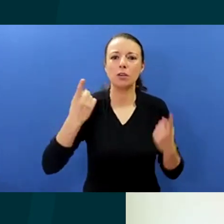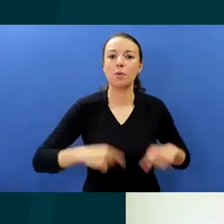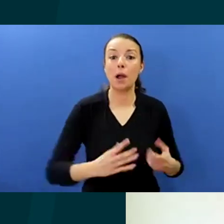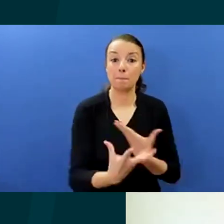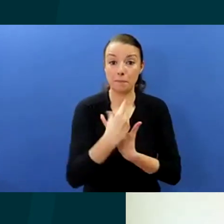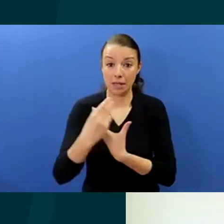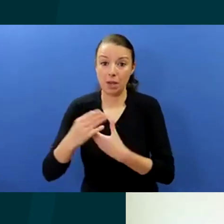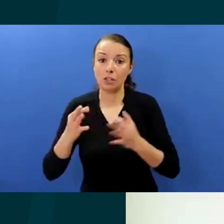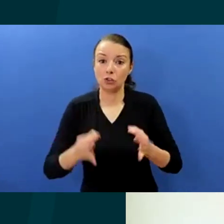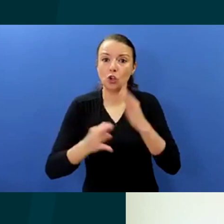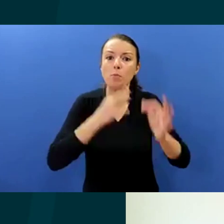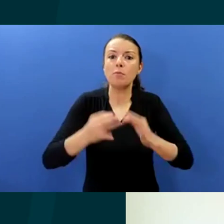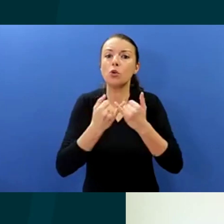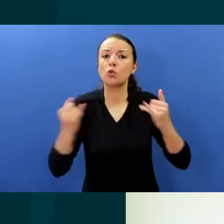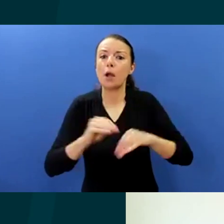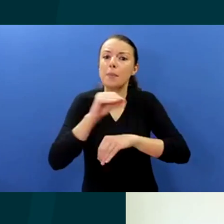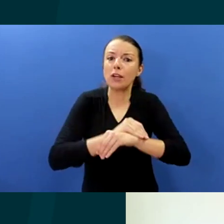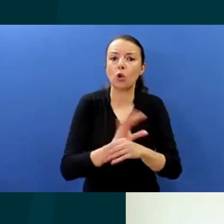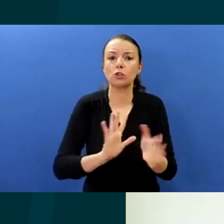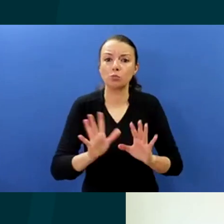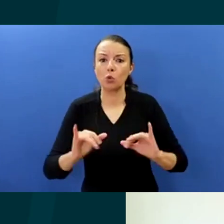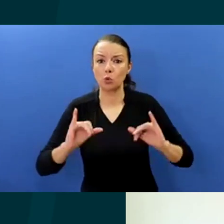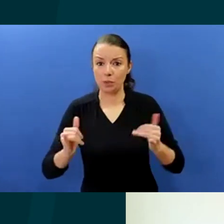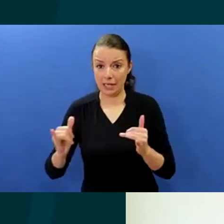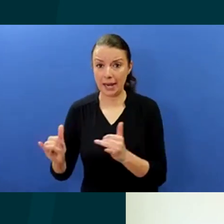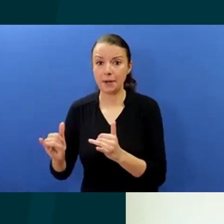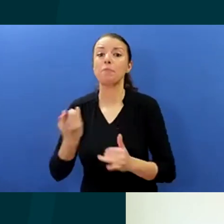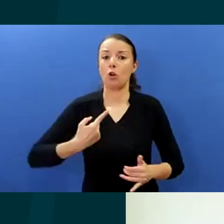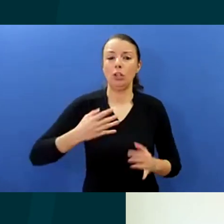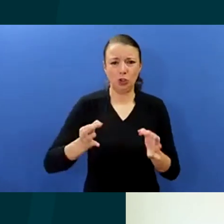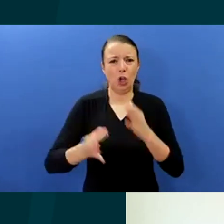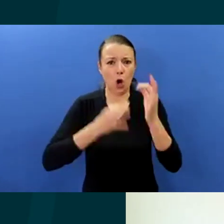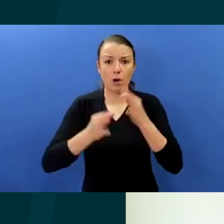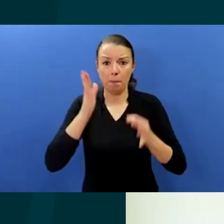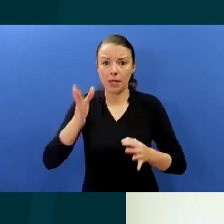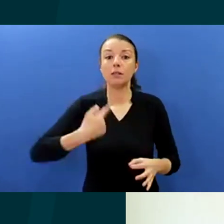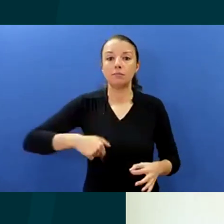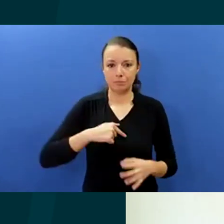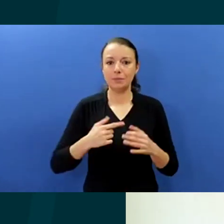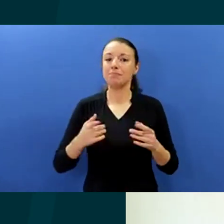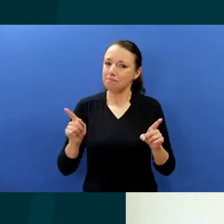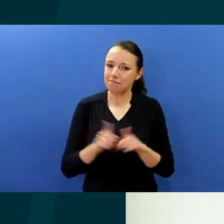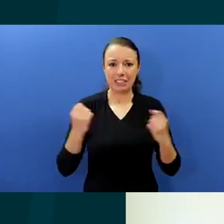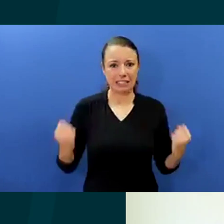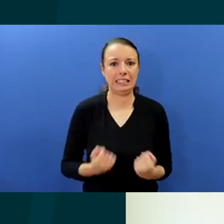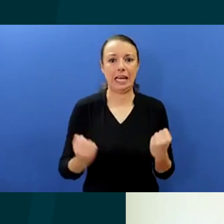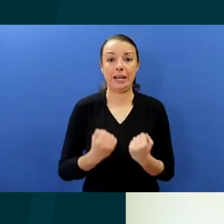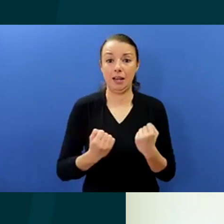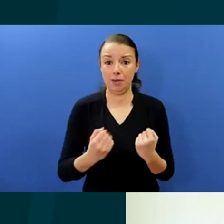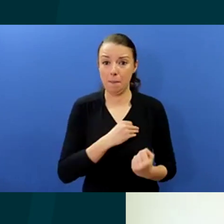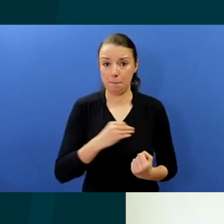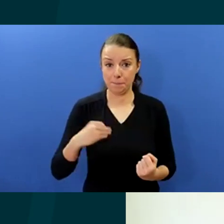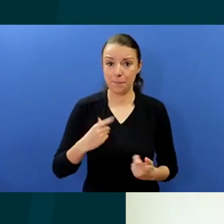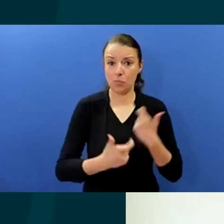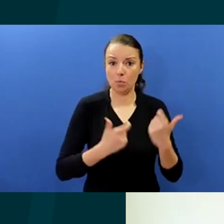of participatory democracy that will be presented today are something that we also try to introduce in our practice.